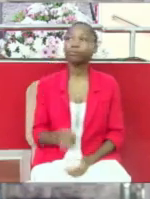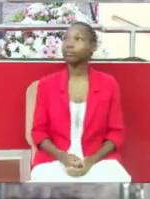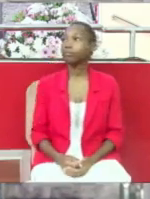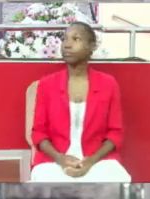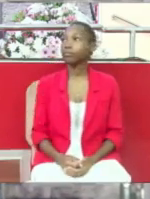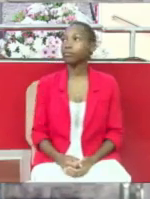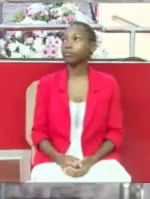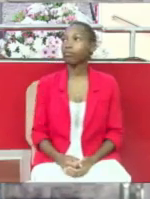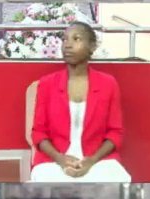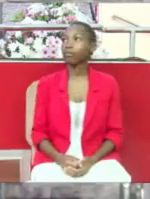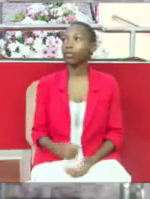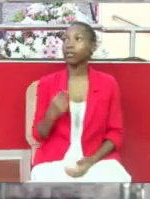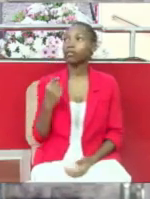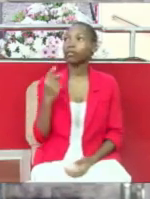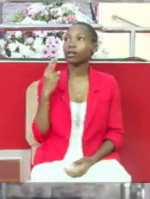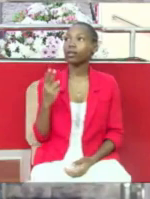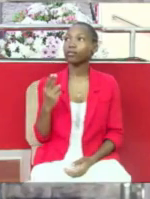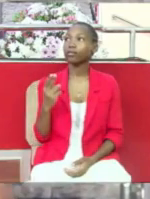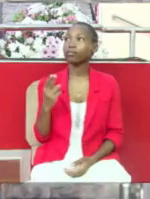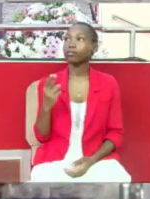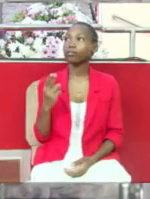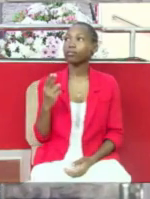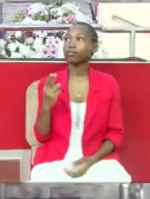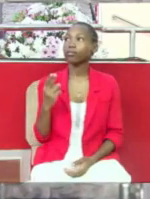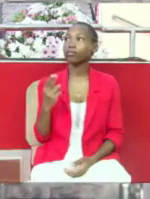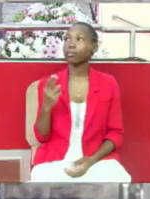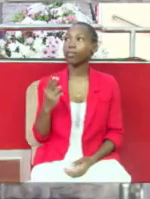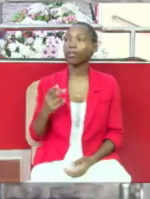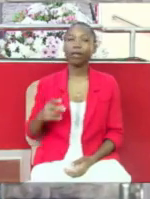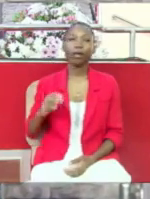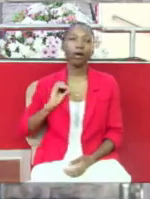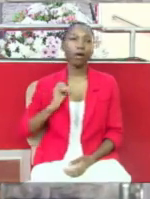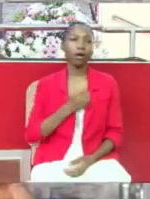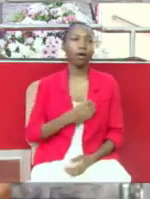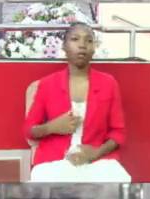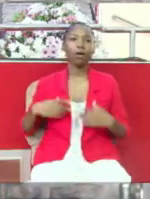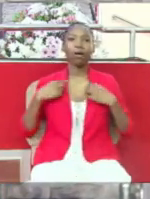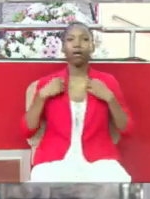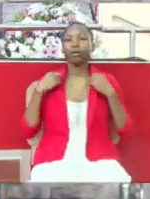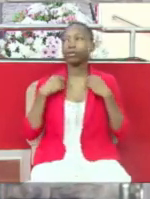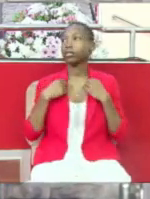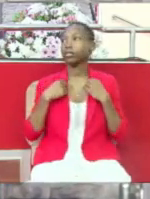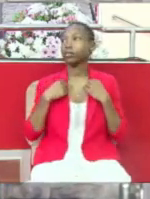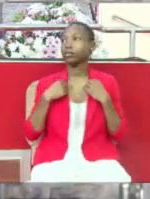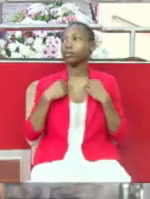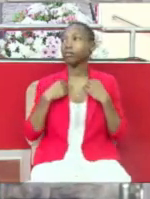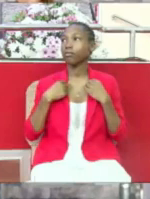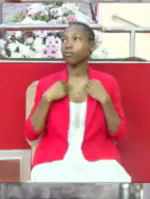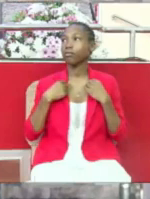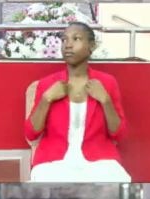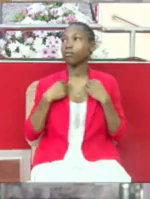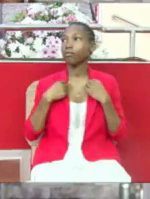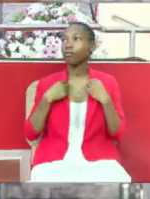The second thing I find. Jambo la pili naligundua. Our clothes. Mavazi yetu. Mavazi. They laid